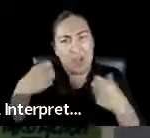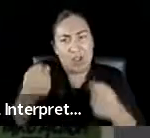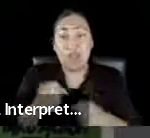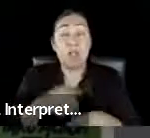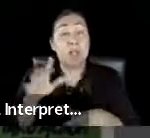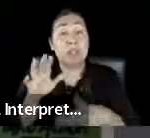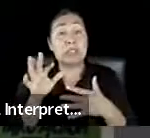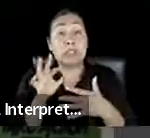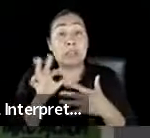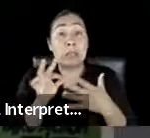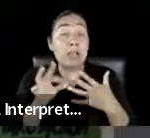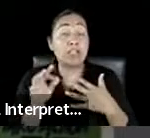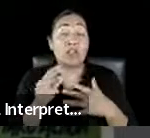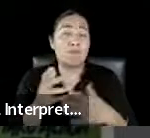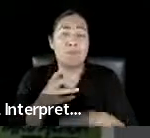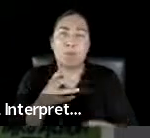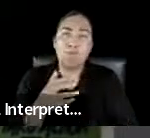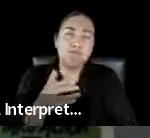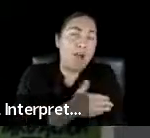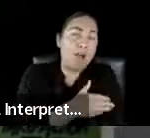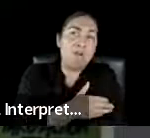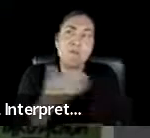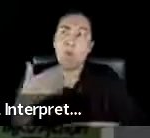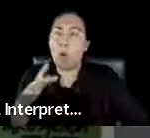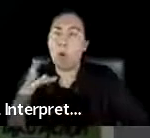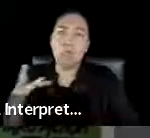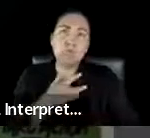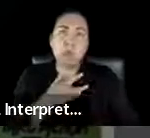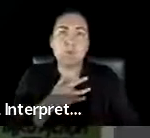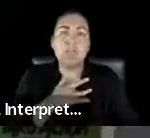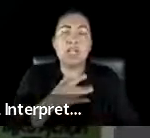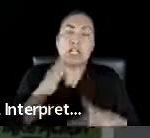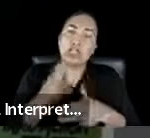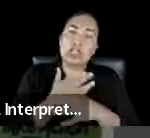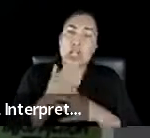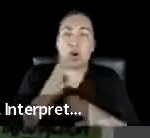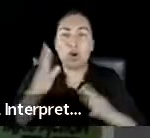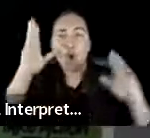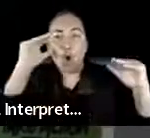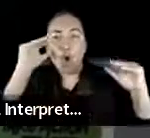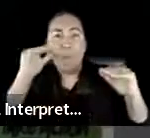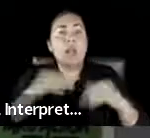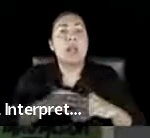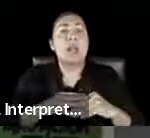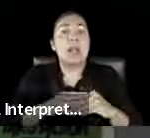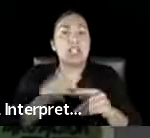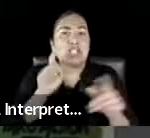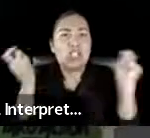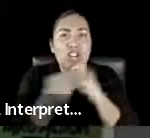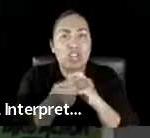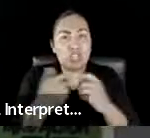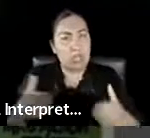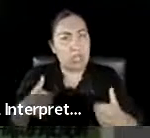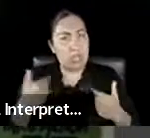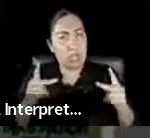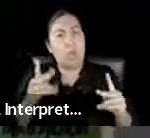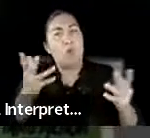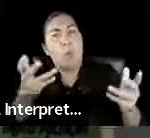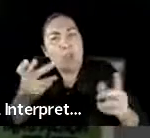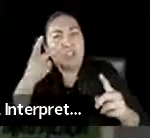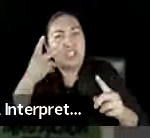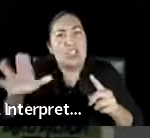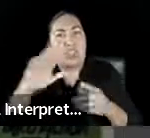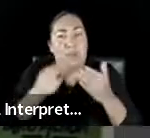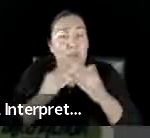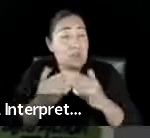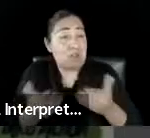selection of the powerful pieces that shared stories of hope, resilience, and the change that young people want to see in their communities. Let's go ahead and roll the